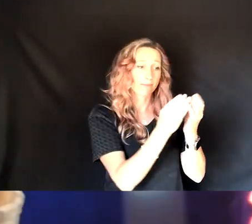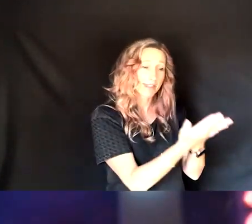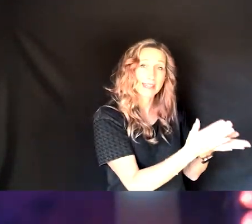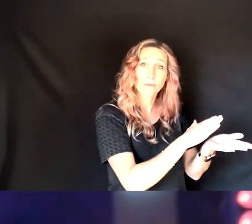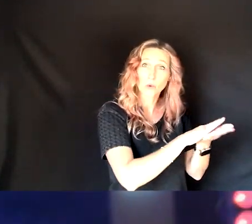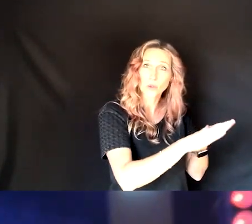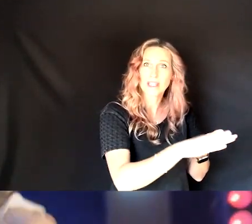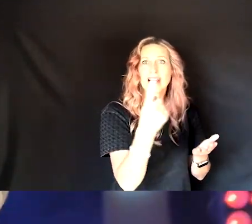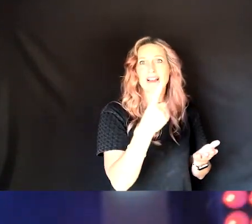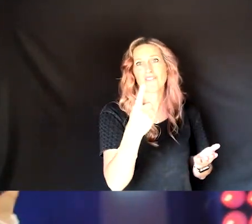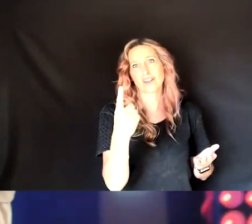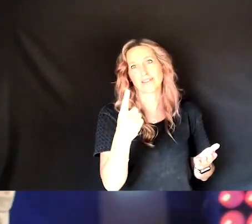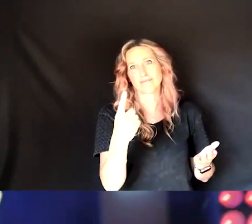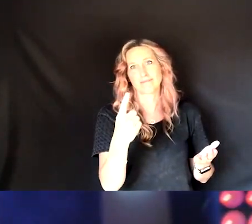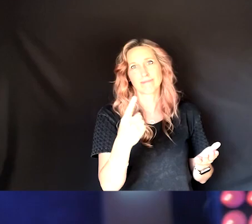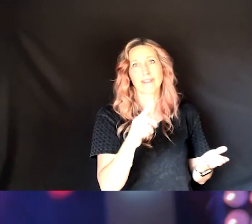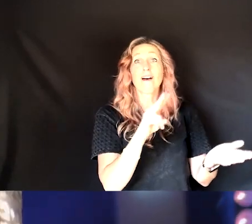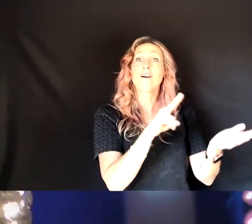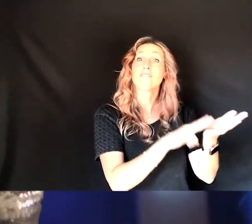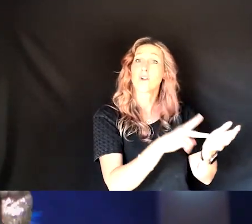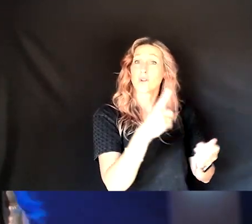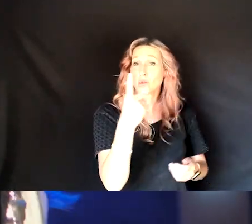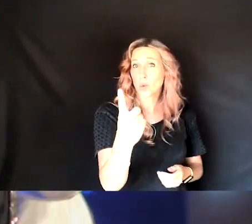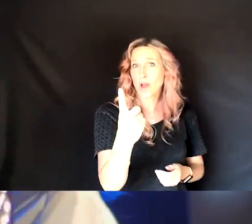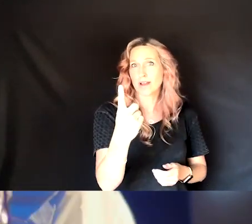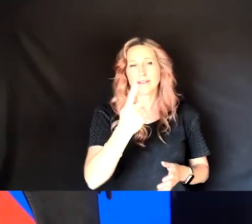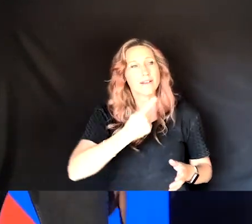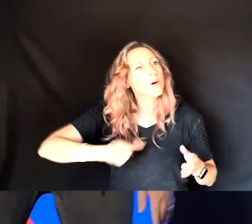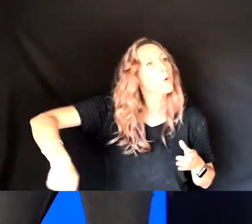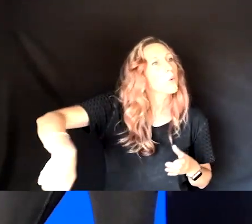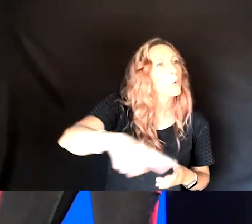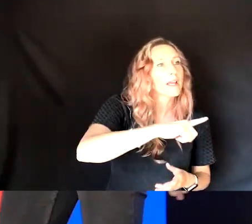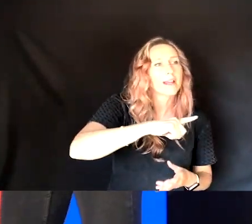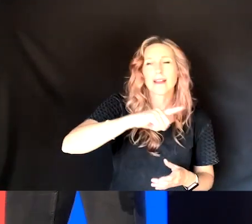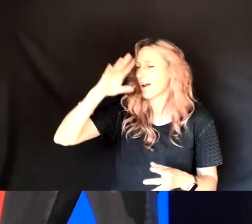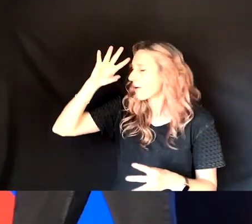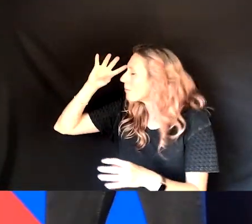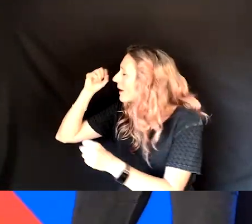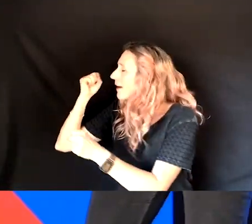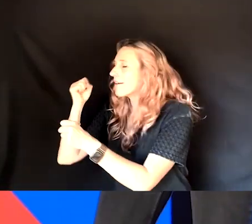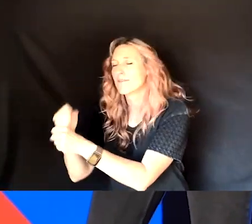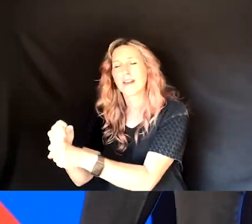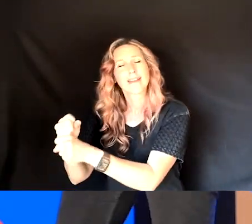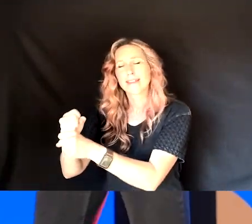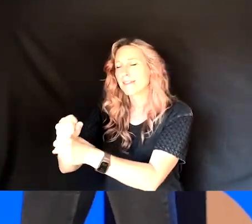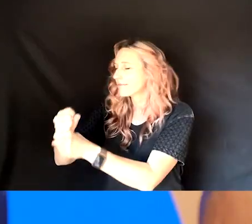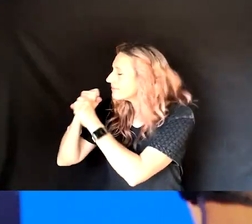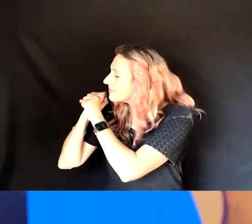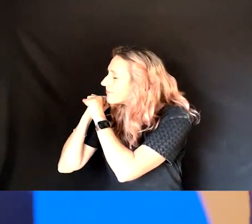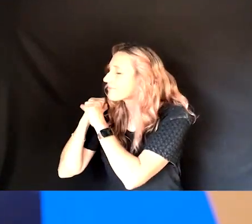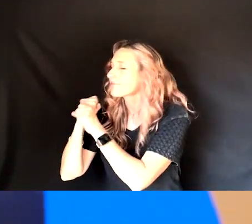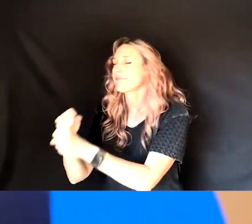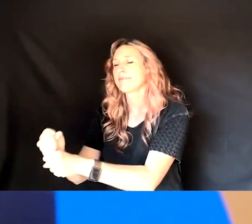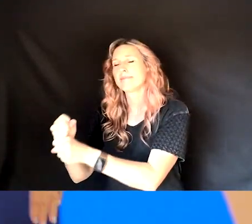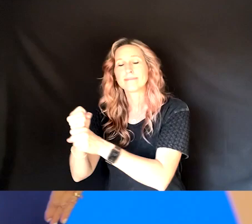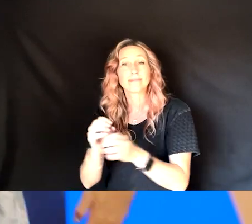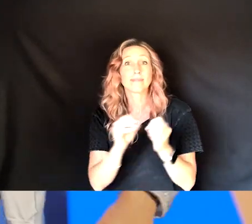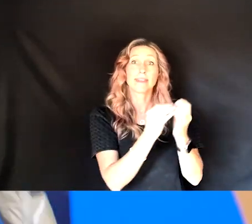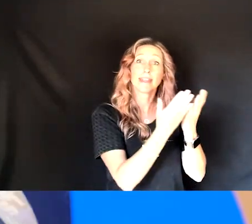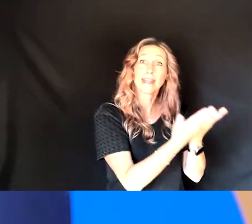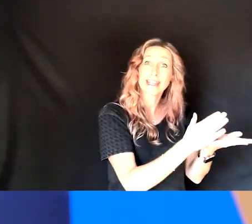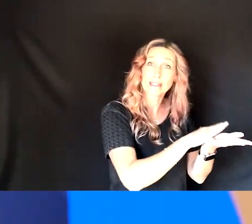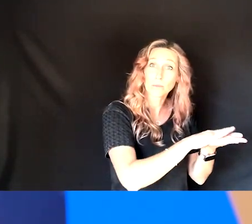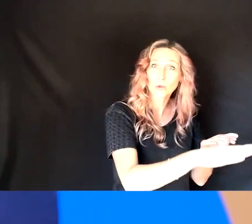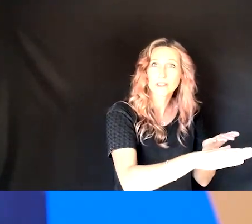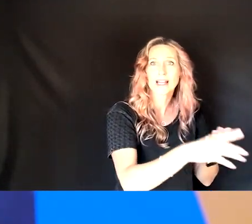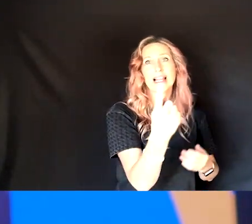faith. Hebrews 11 verse 1. We are about faith. We are about